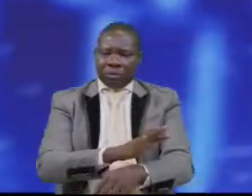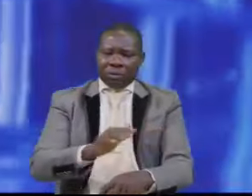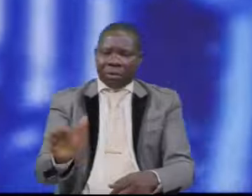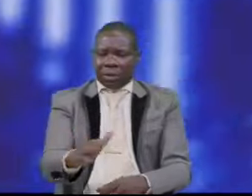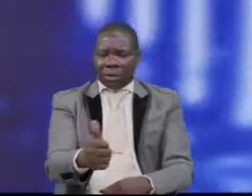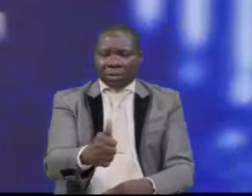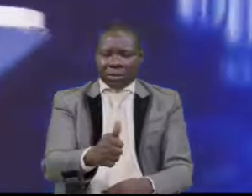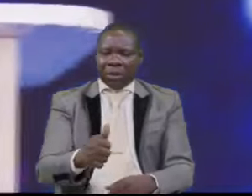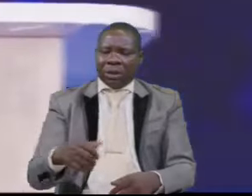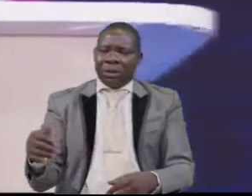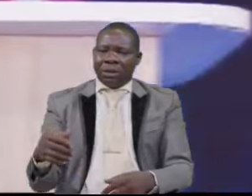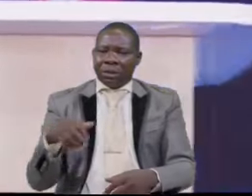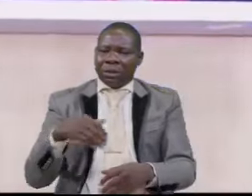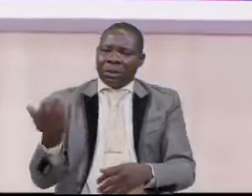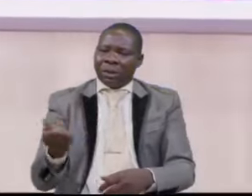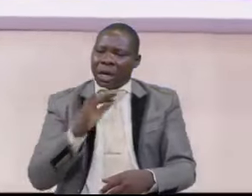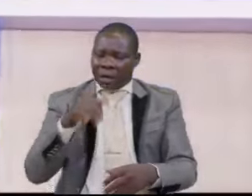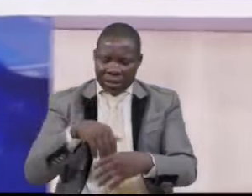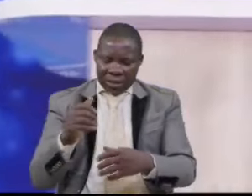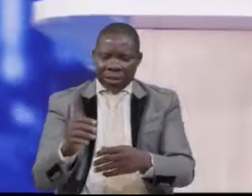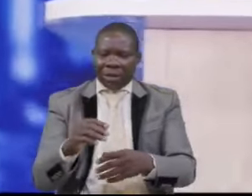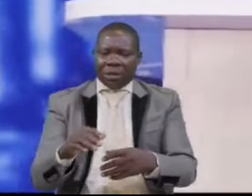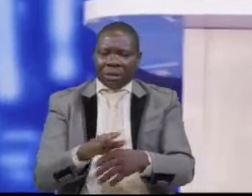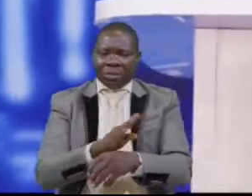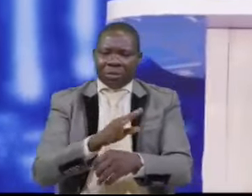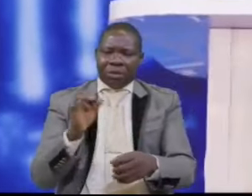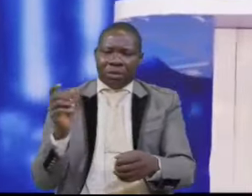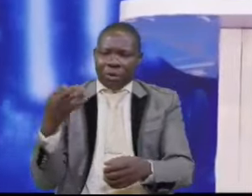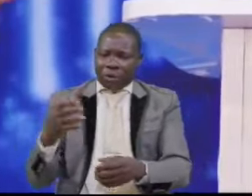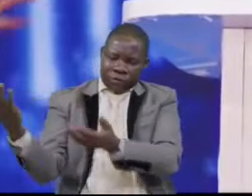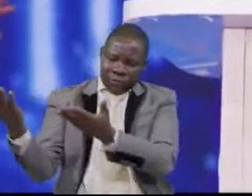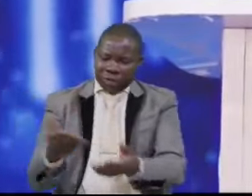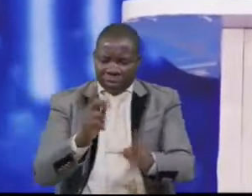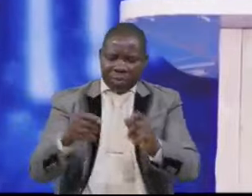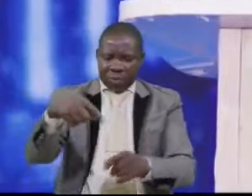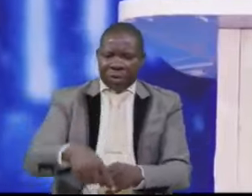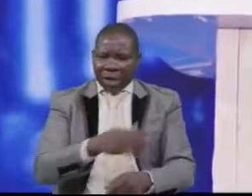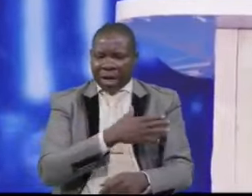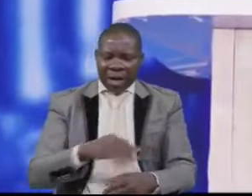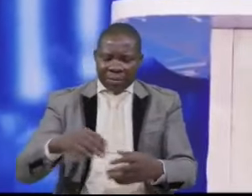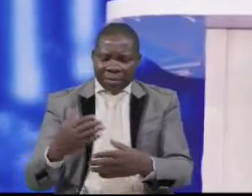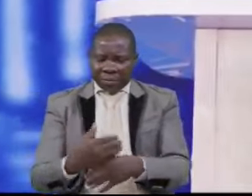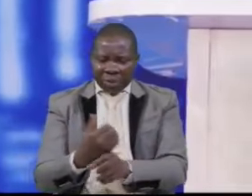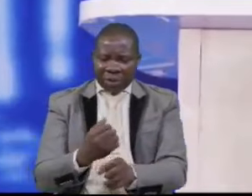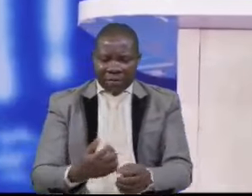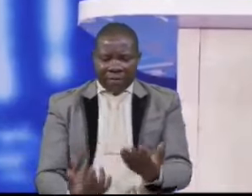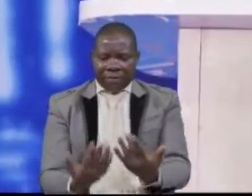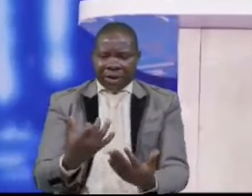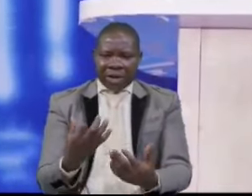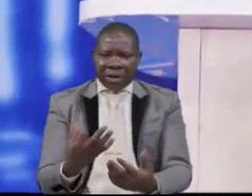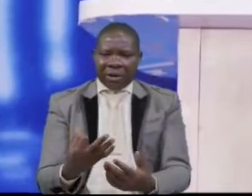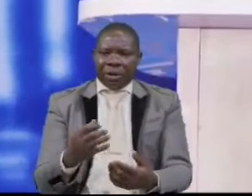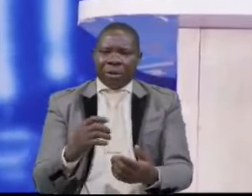of building the fire of furnace, the furnace of fire for everyone, then the business of making life